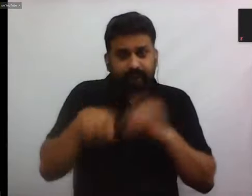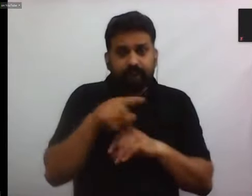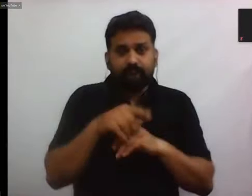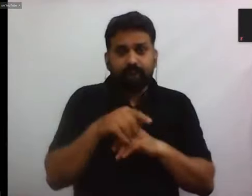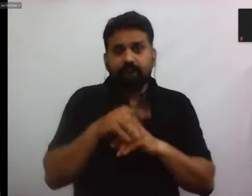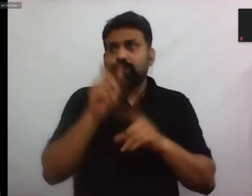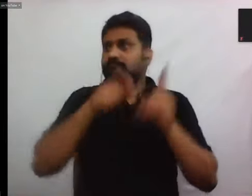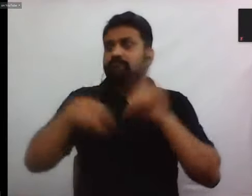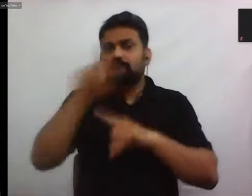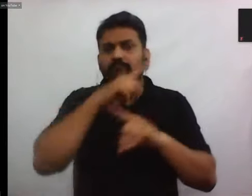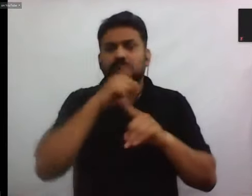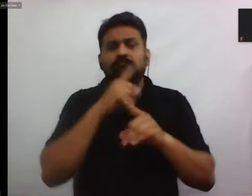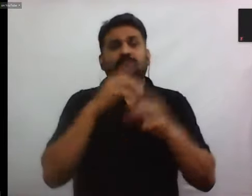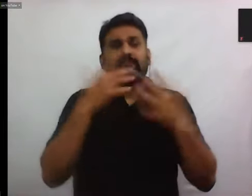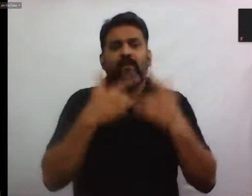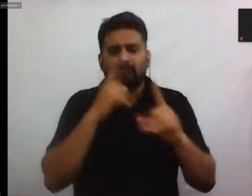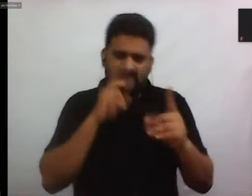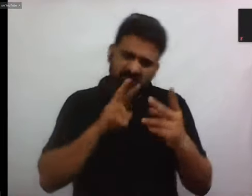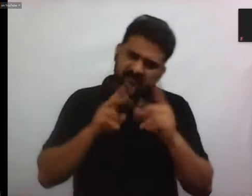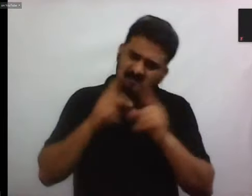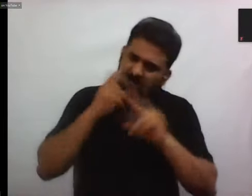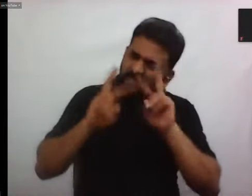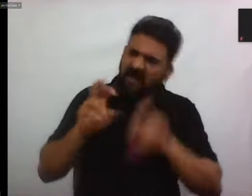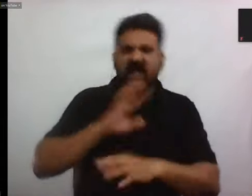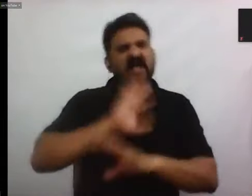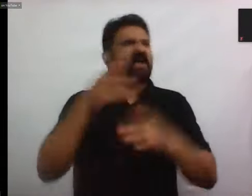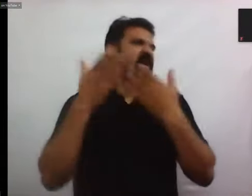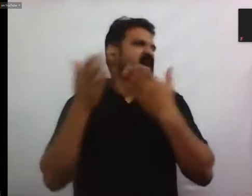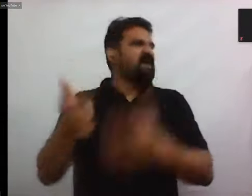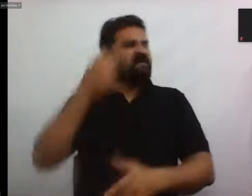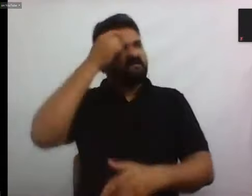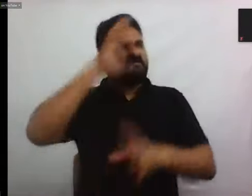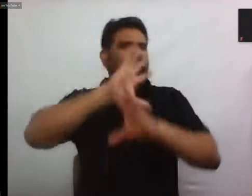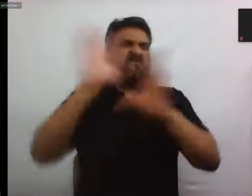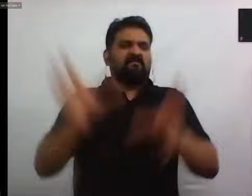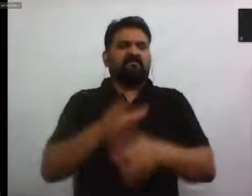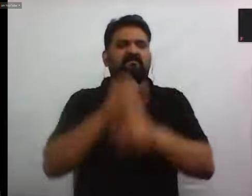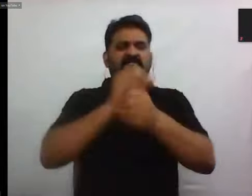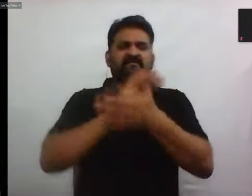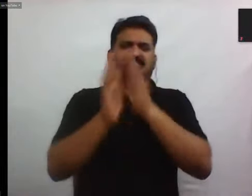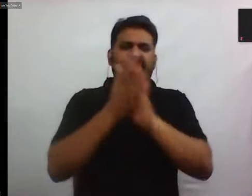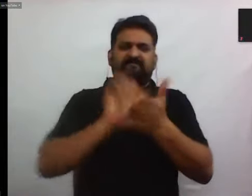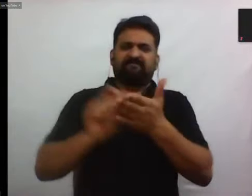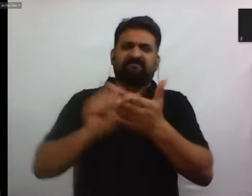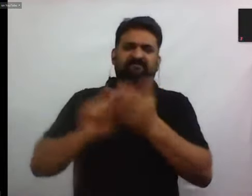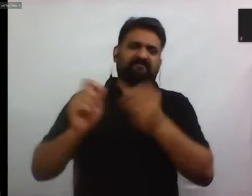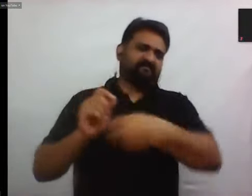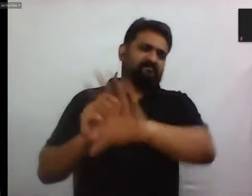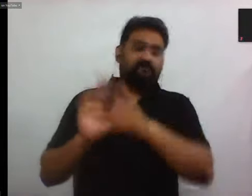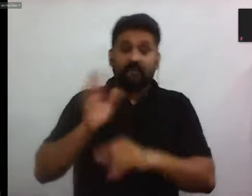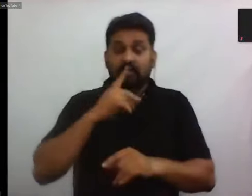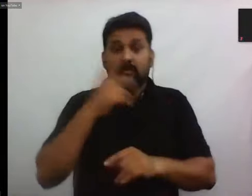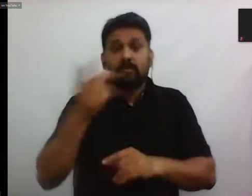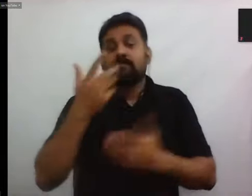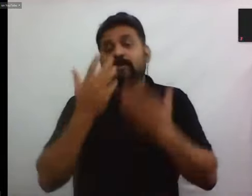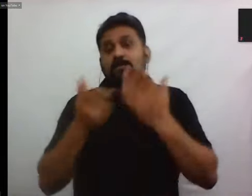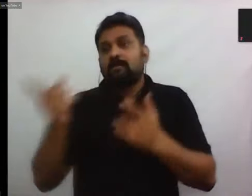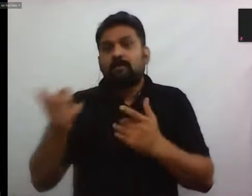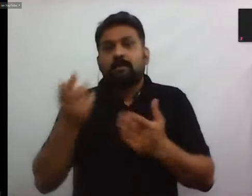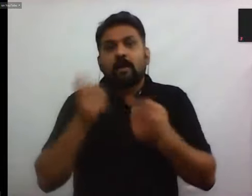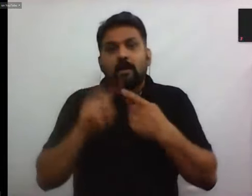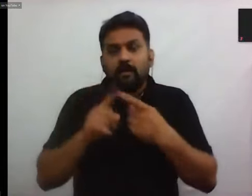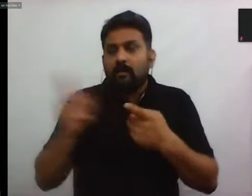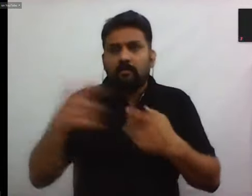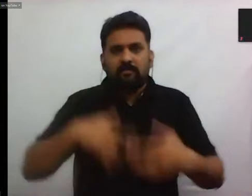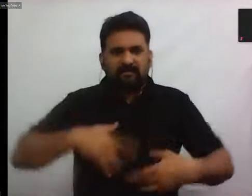nobody should conclude after one assessment. One should always repeat, because ho sakta hai us samay bacche ko gas ho gayi ho, pet dukh